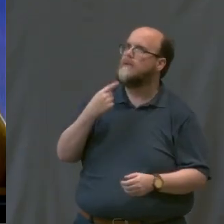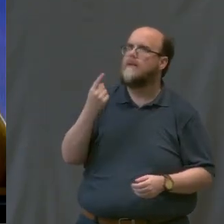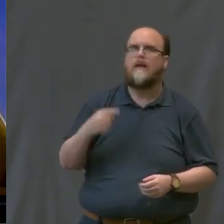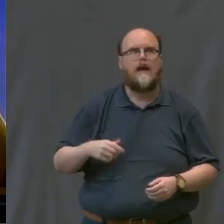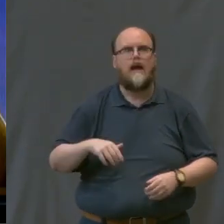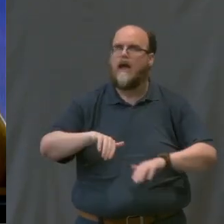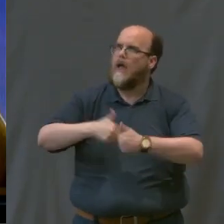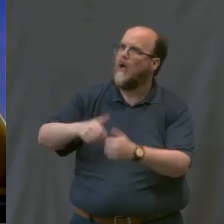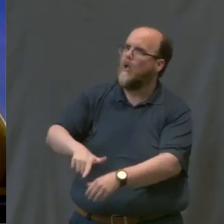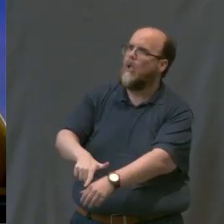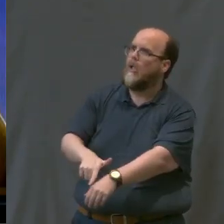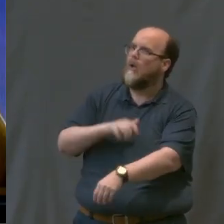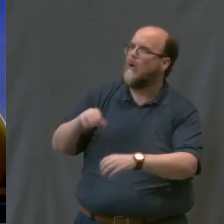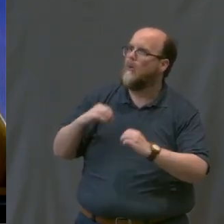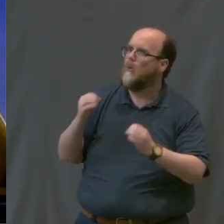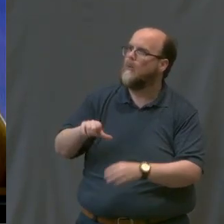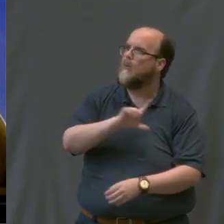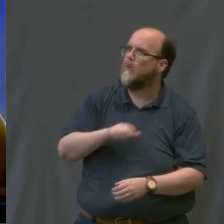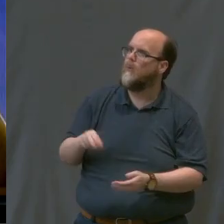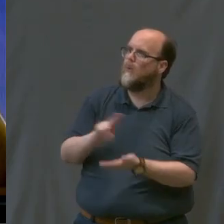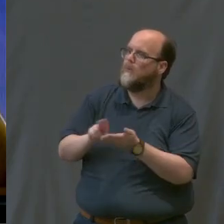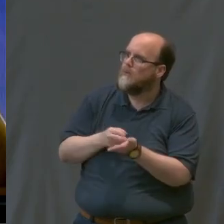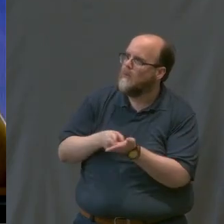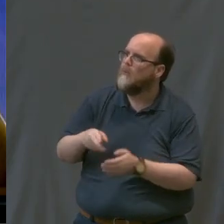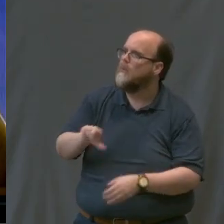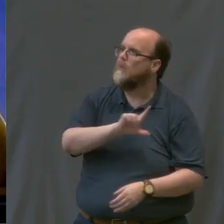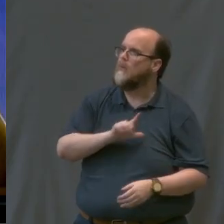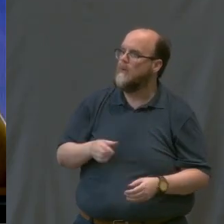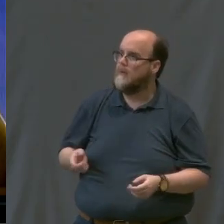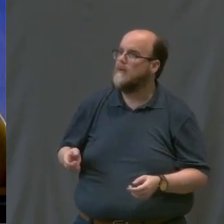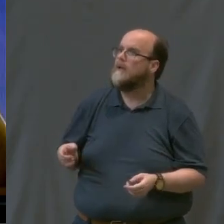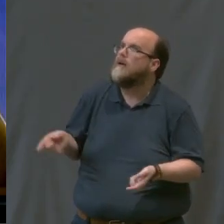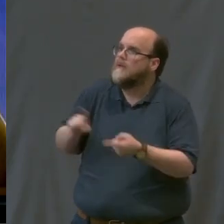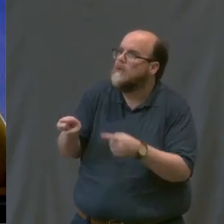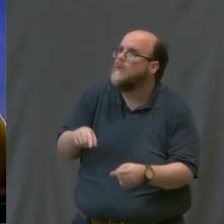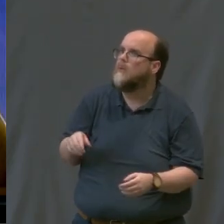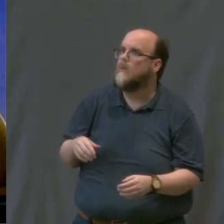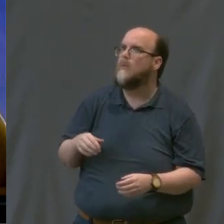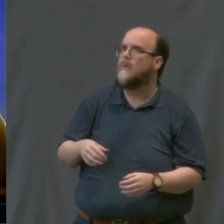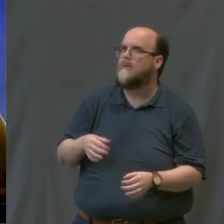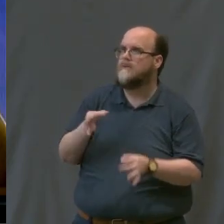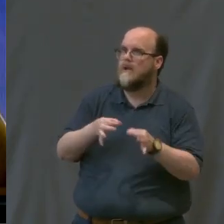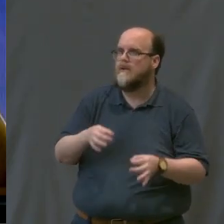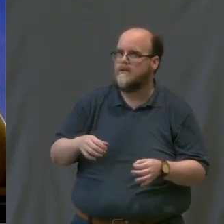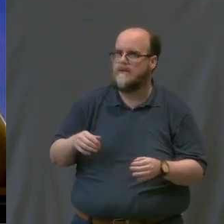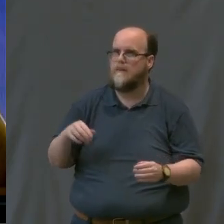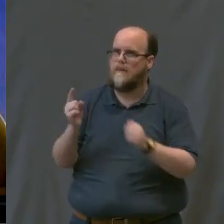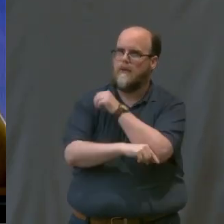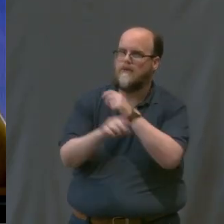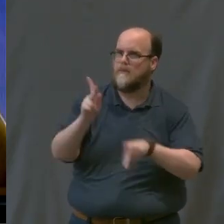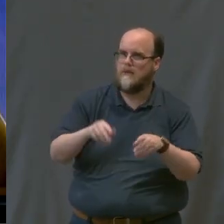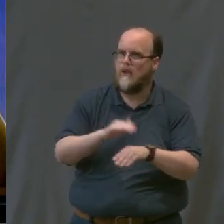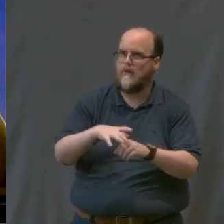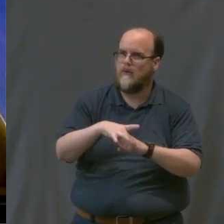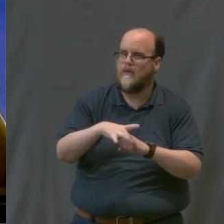How long, O Lord, holy and true, until you judge and avenge our blood on those who dwell on the